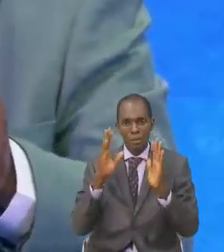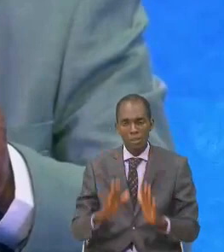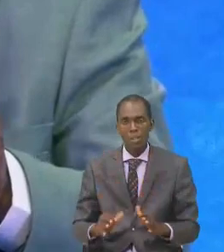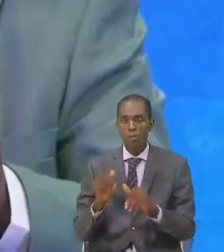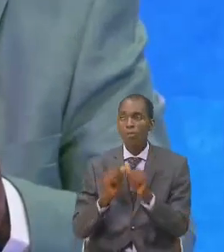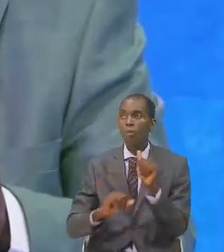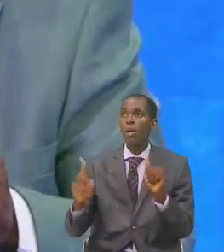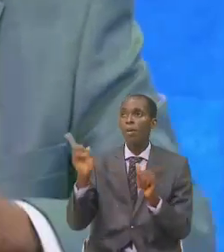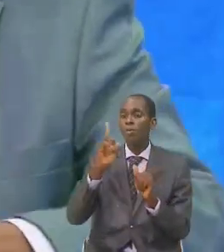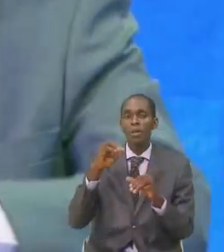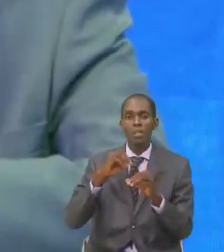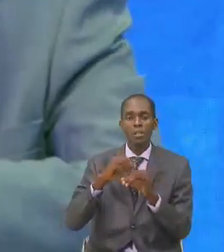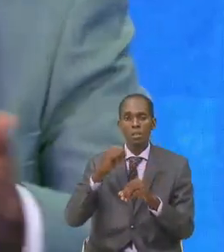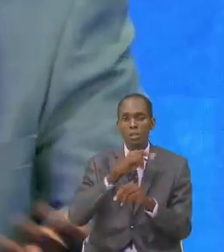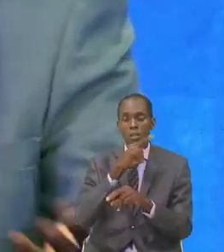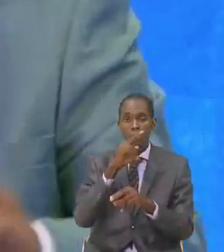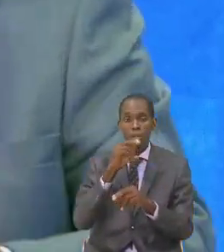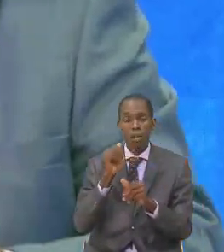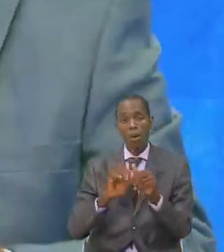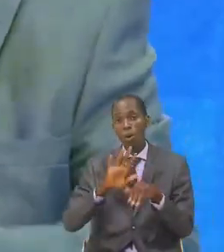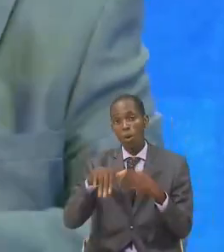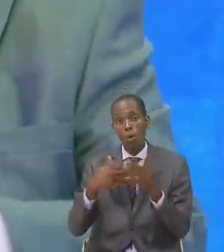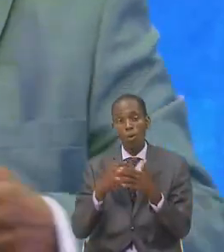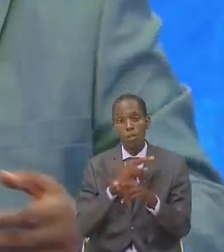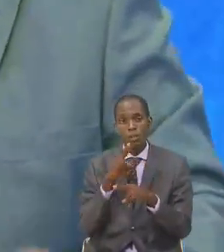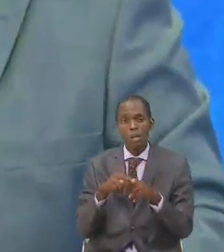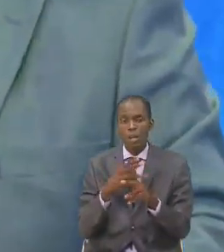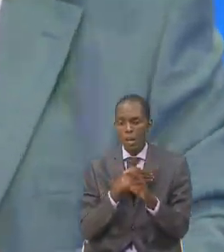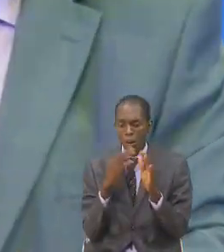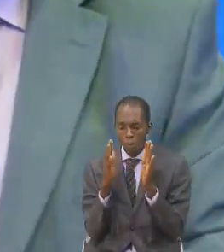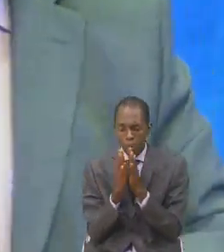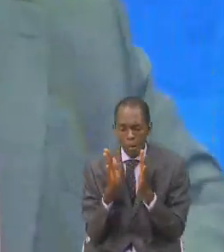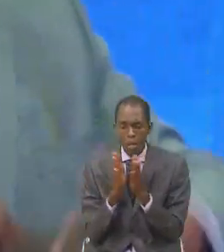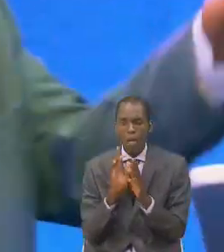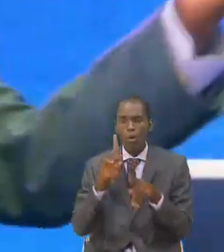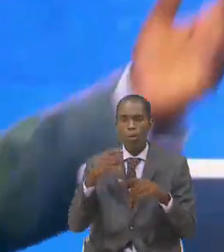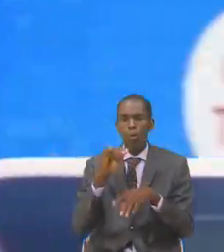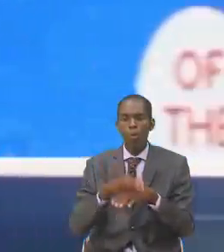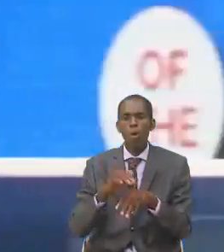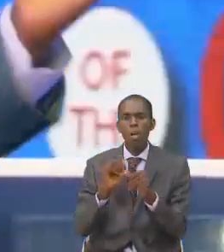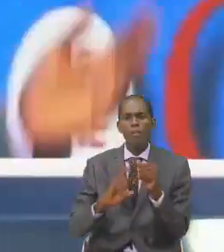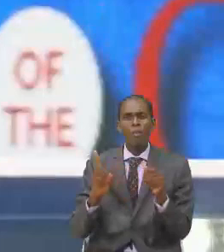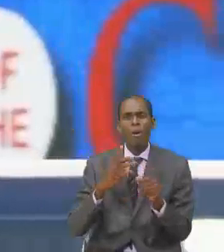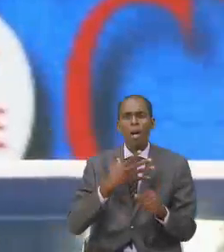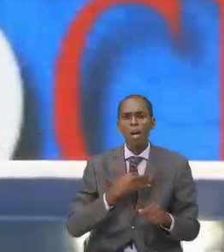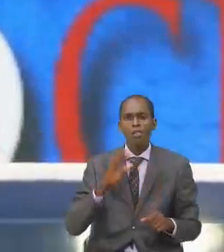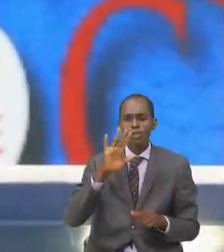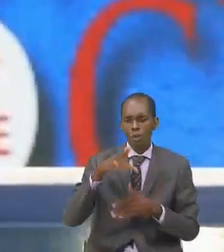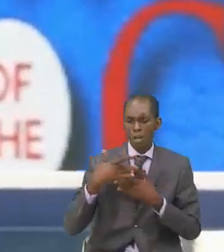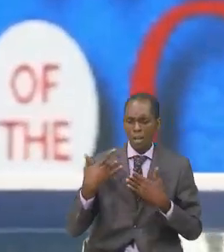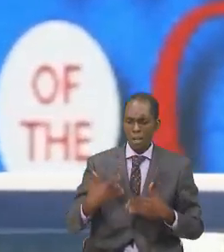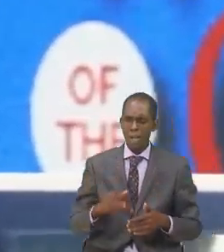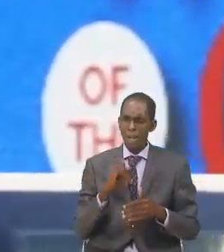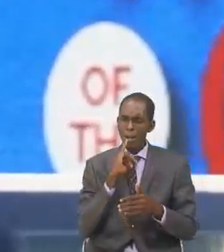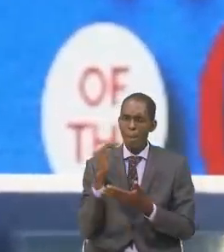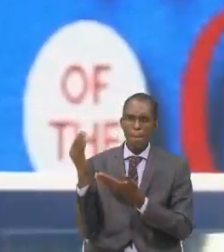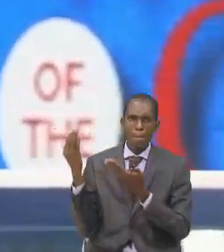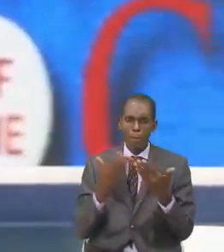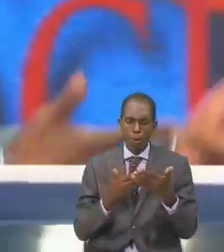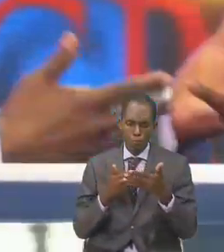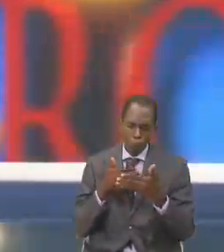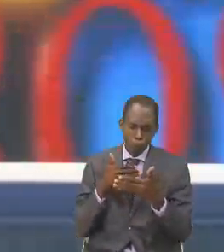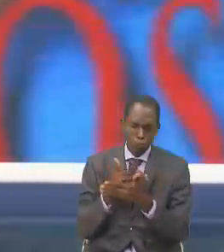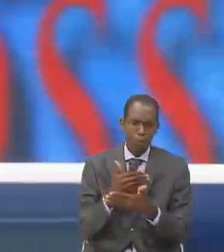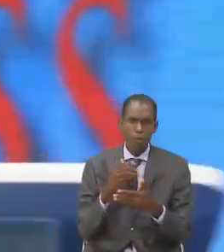choruses, and those trumpeters, and the choir from all nations, and then prayer is going on everywhere, and